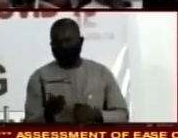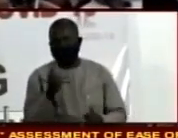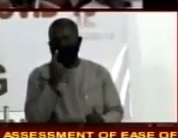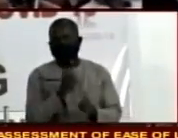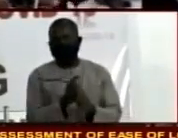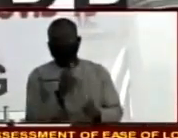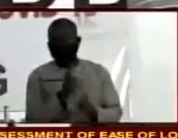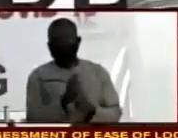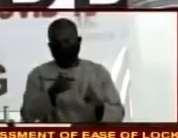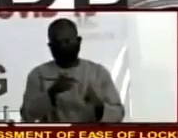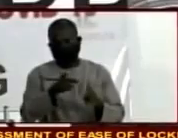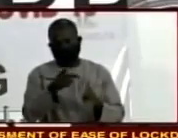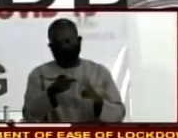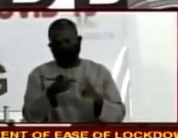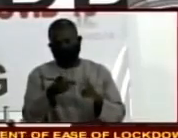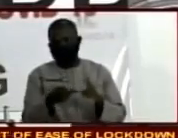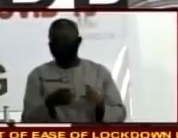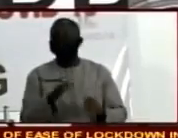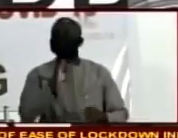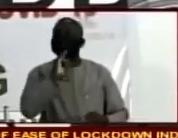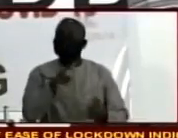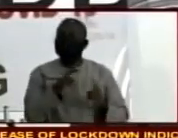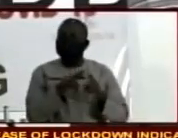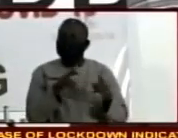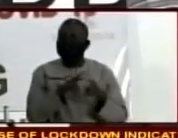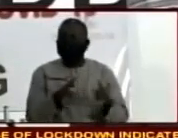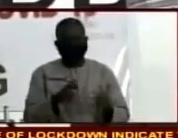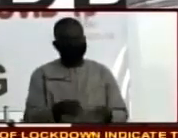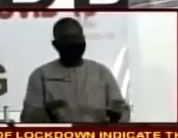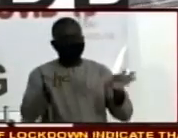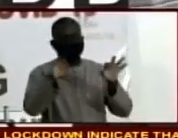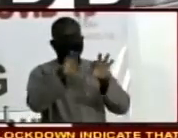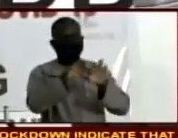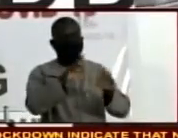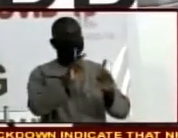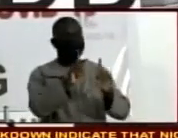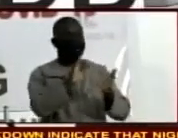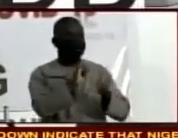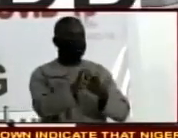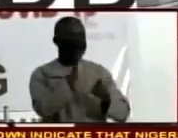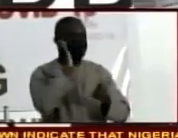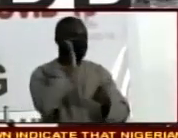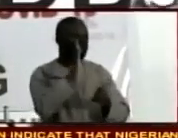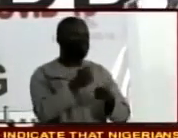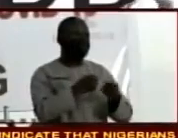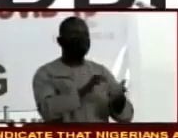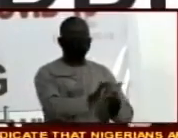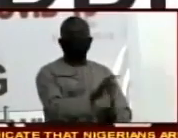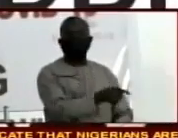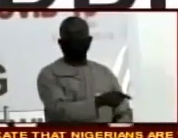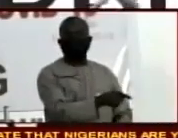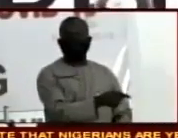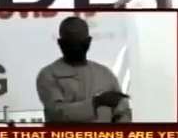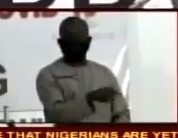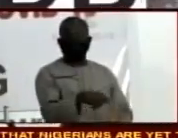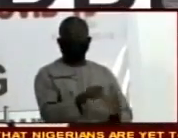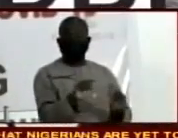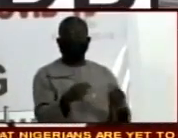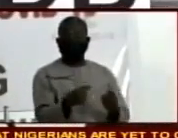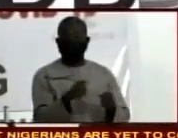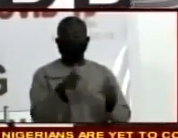prioritization is placed on those that have mild or no symptoms. This group of persons with